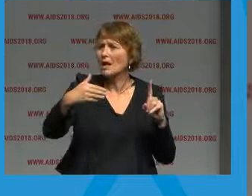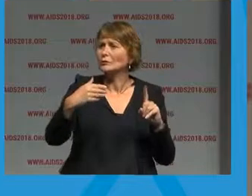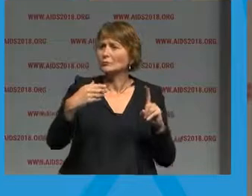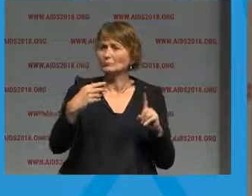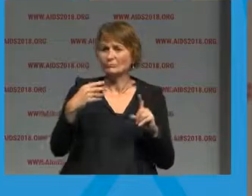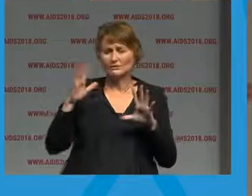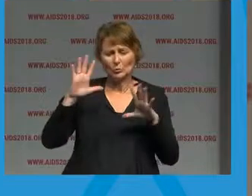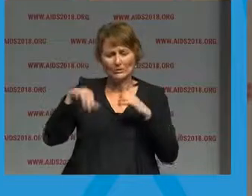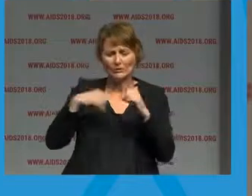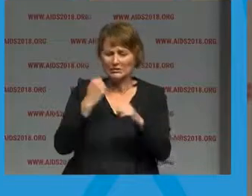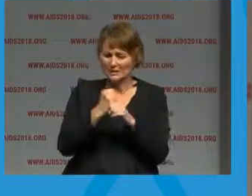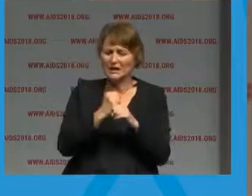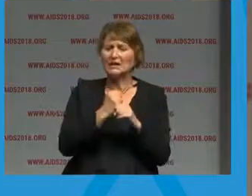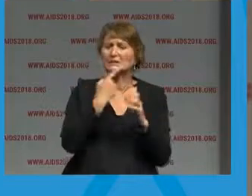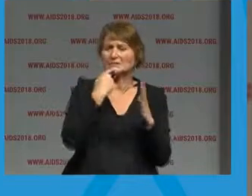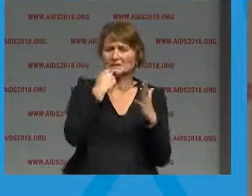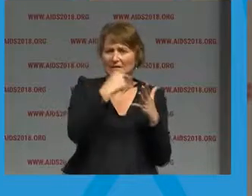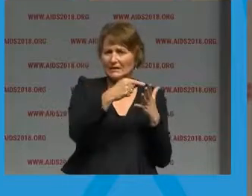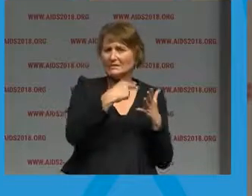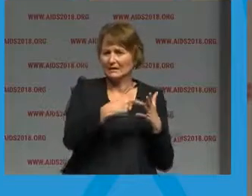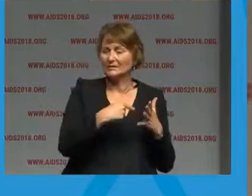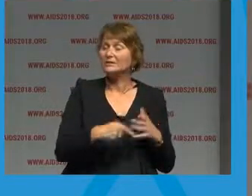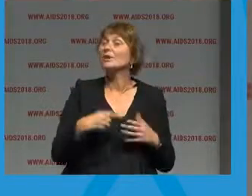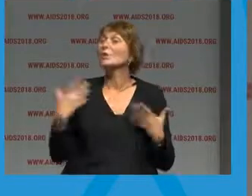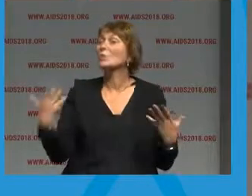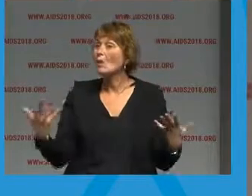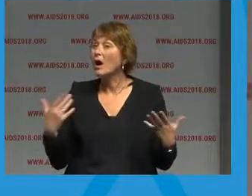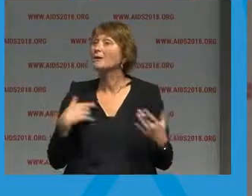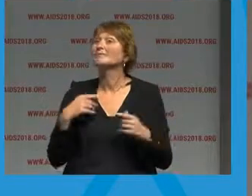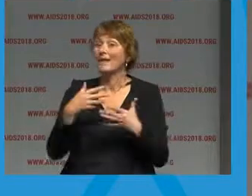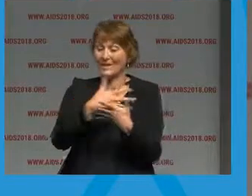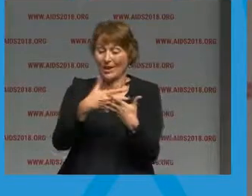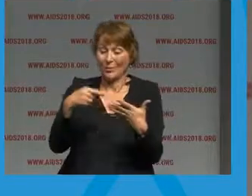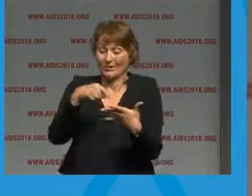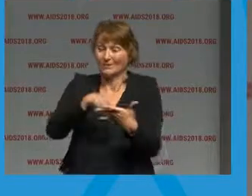language is the Sustainable Development Goals.